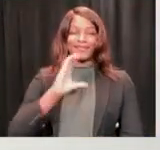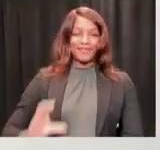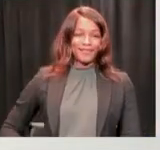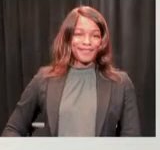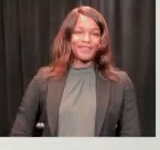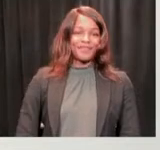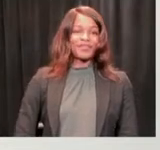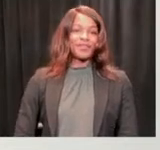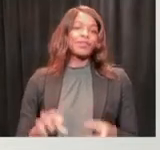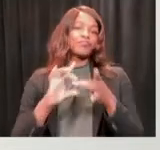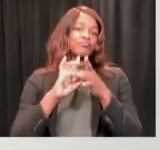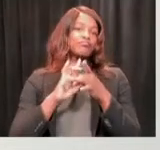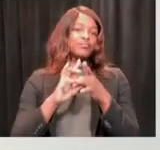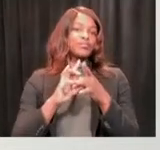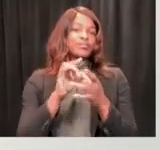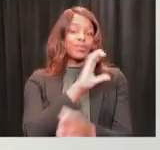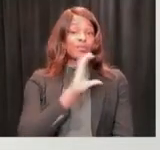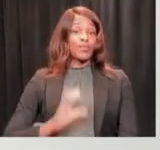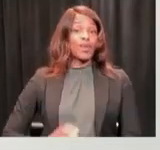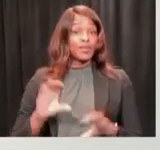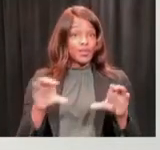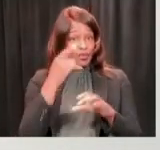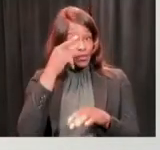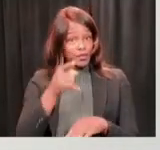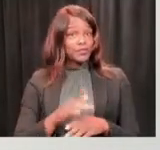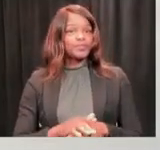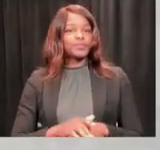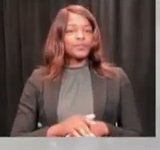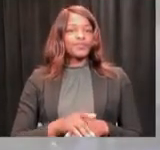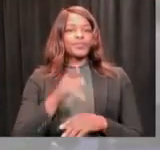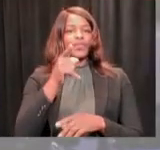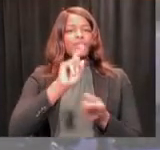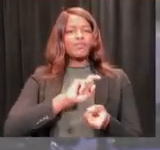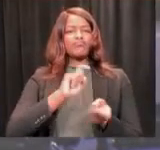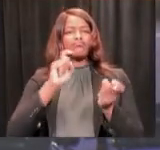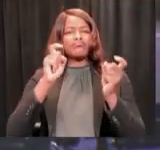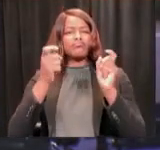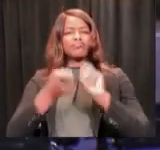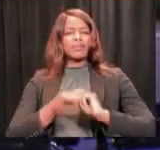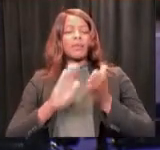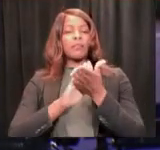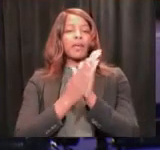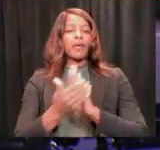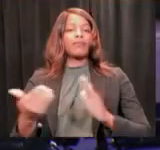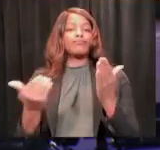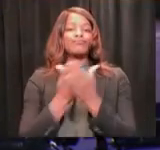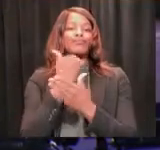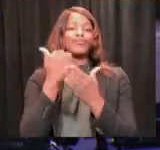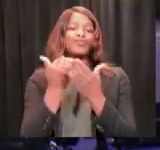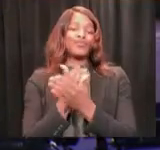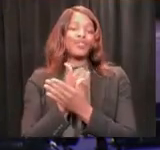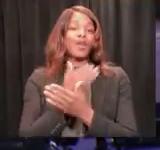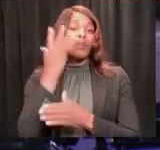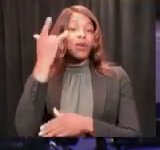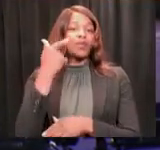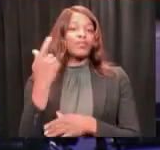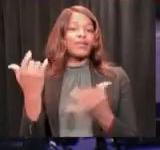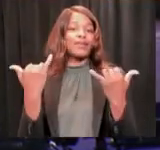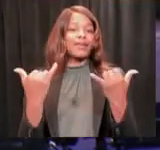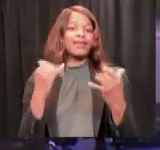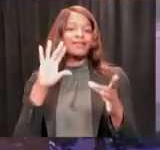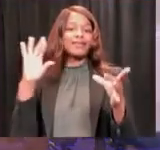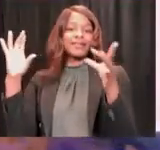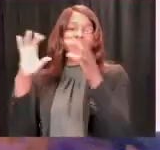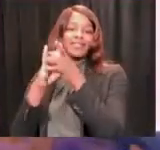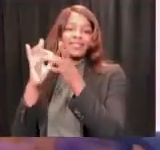you. It transforms your past, and it makes you into a new creation because you are now in Jesus